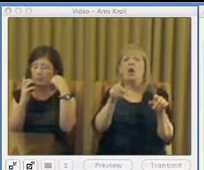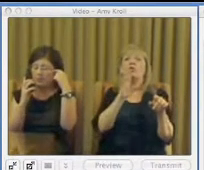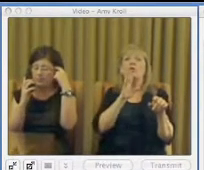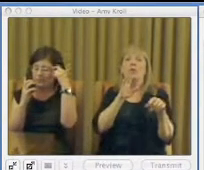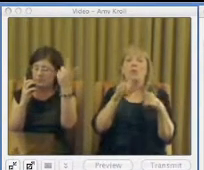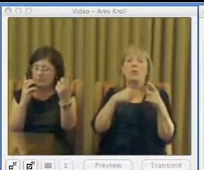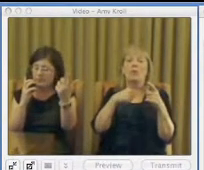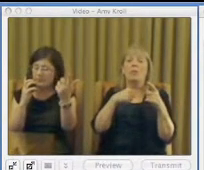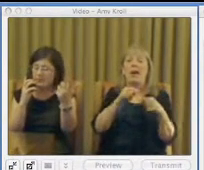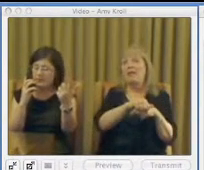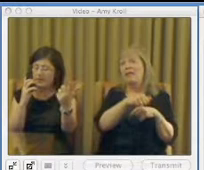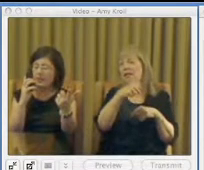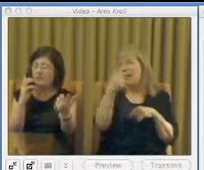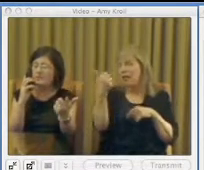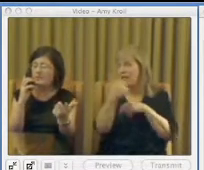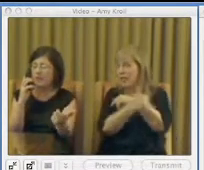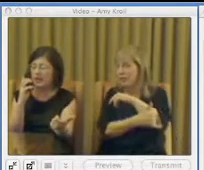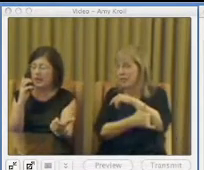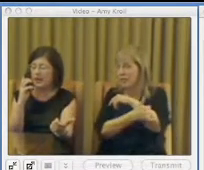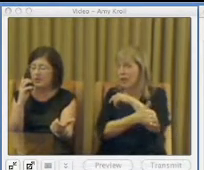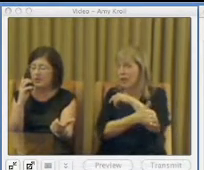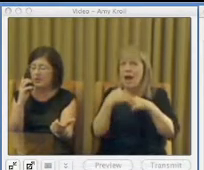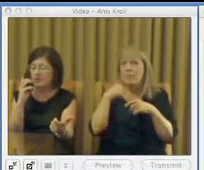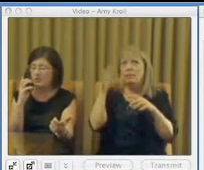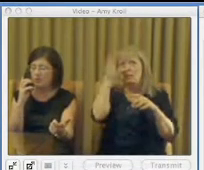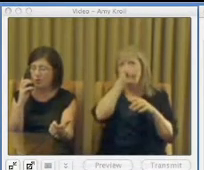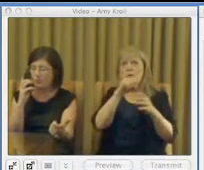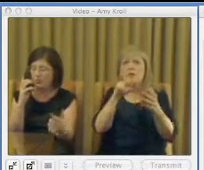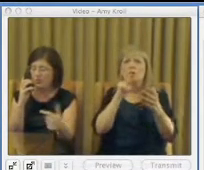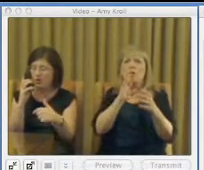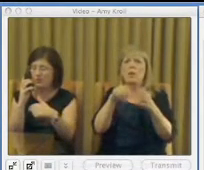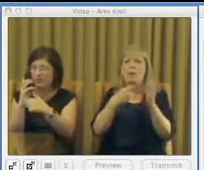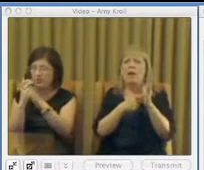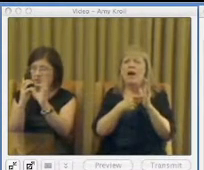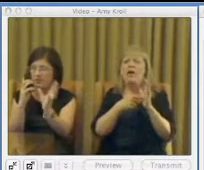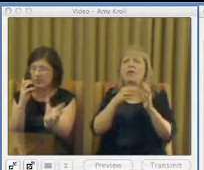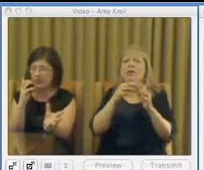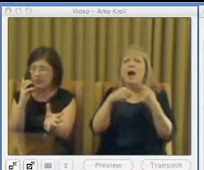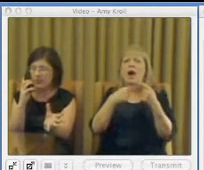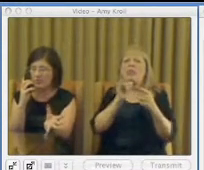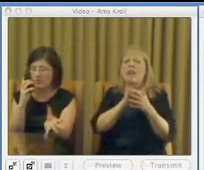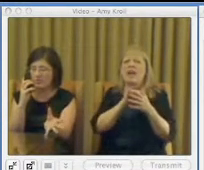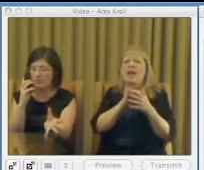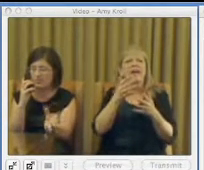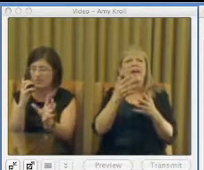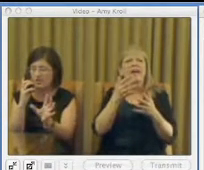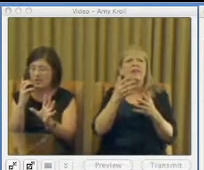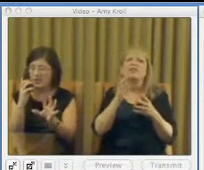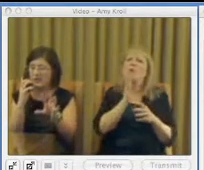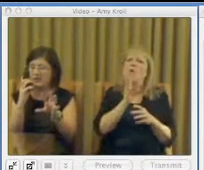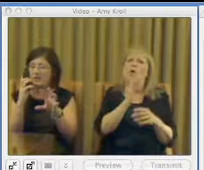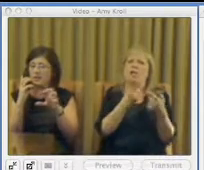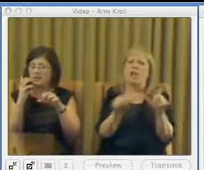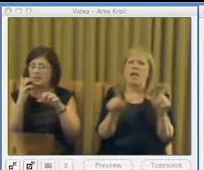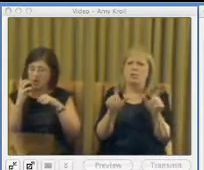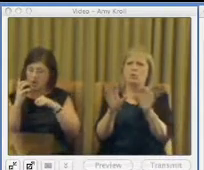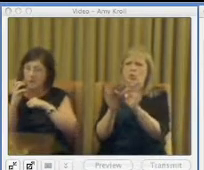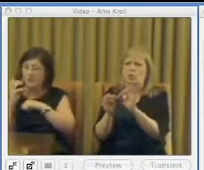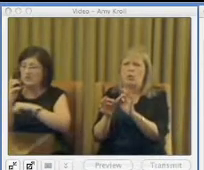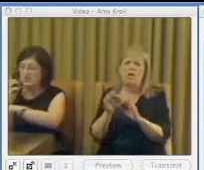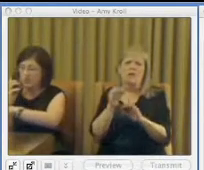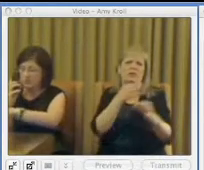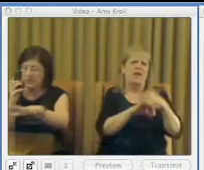and when you say abroad, I'm thinking of spoken language interpreting rather than necessarily sign language interpreting, because I